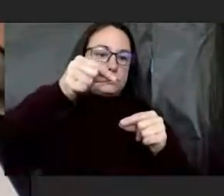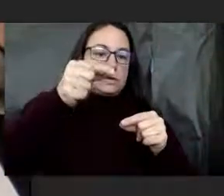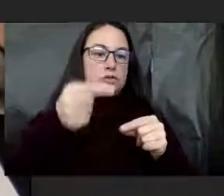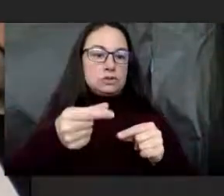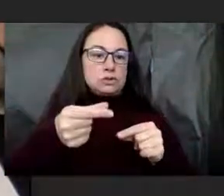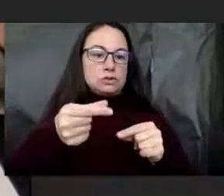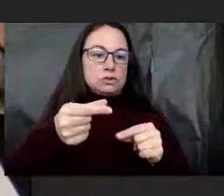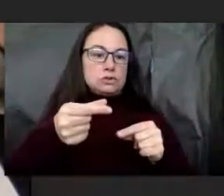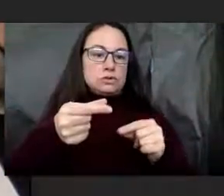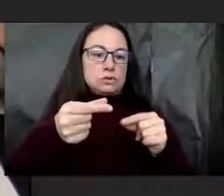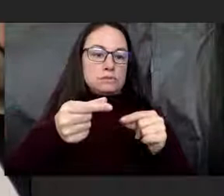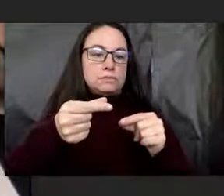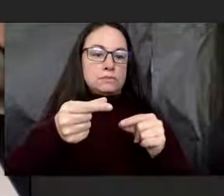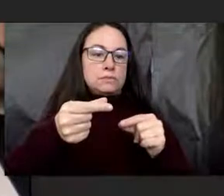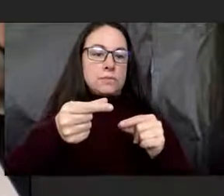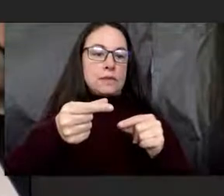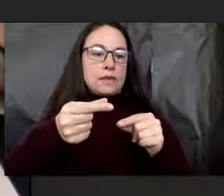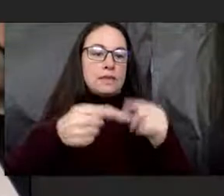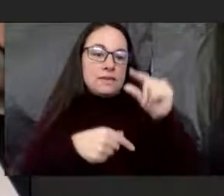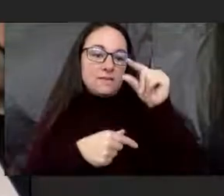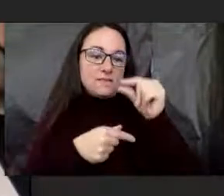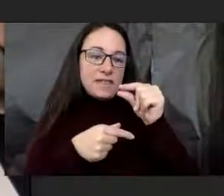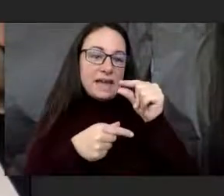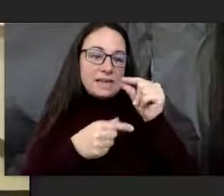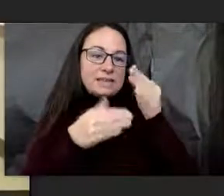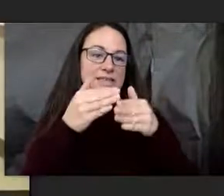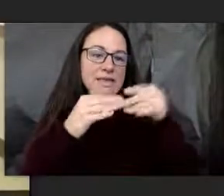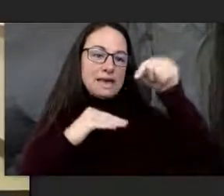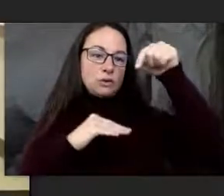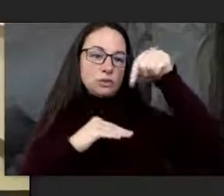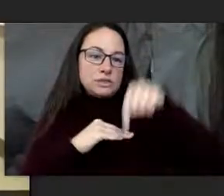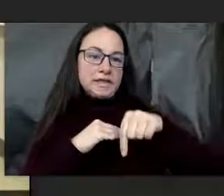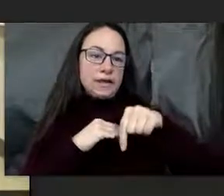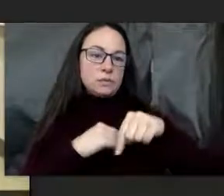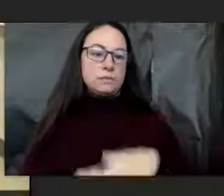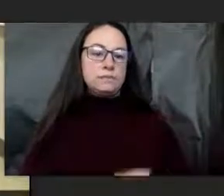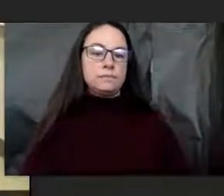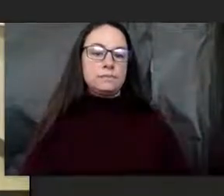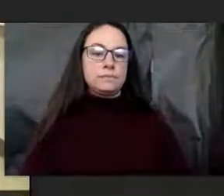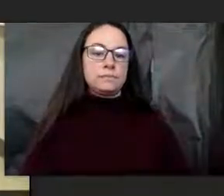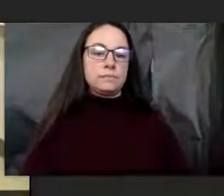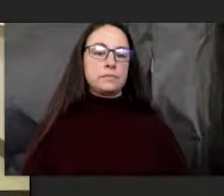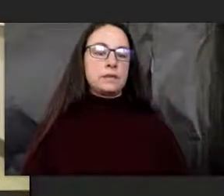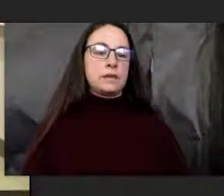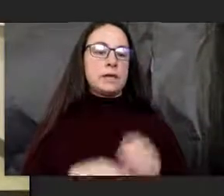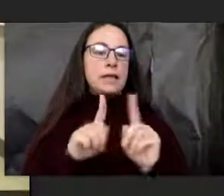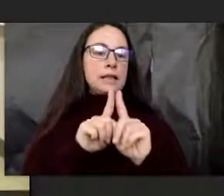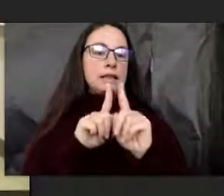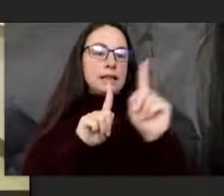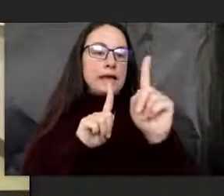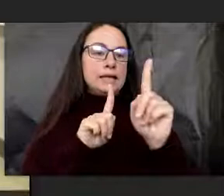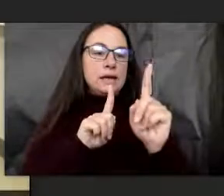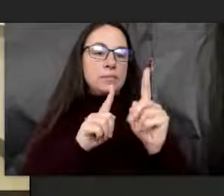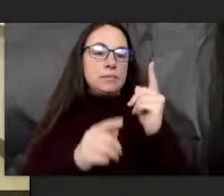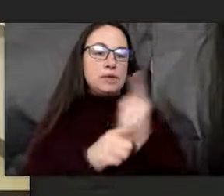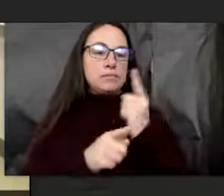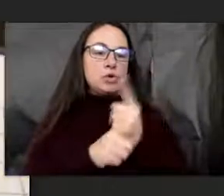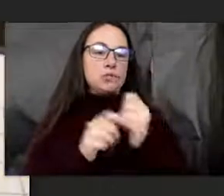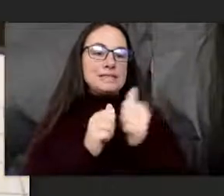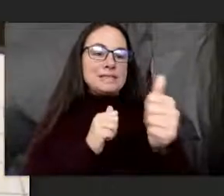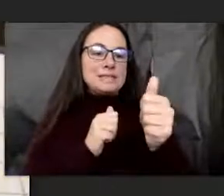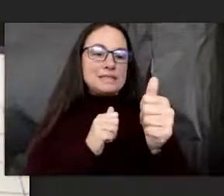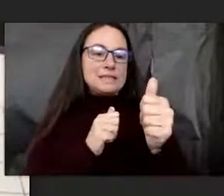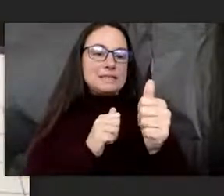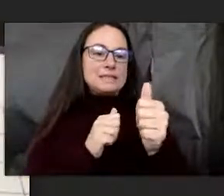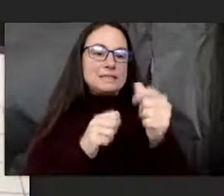the entire flat side down. Line up the coin with the proper distance and let it belly flop into the